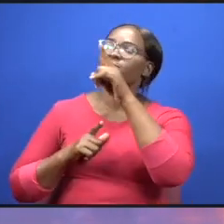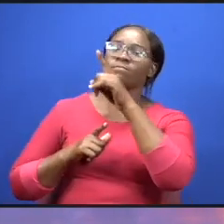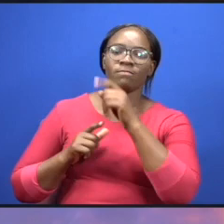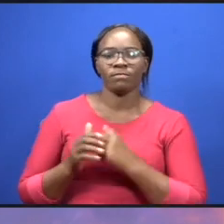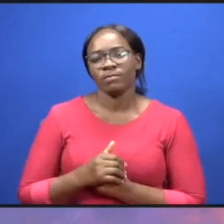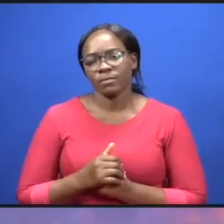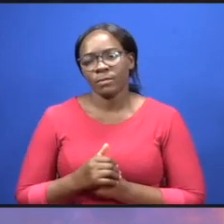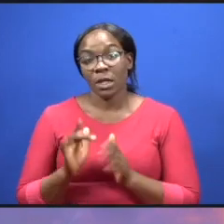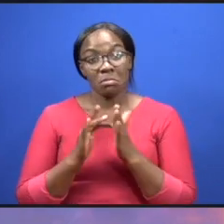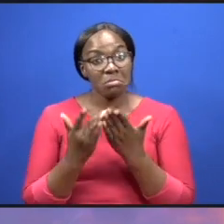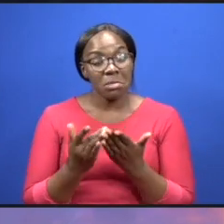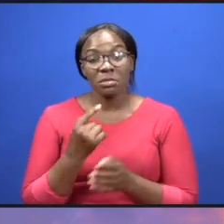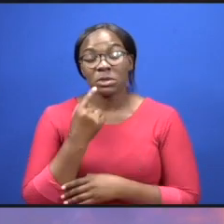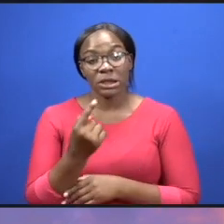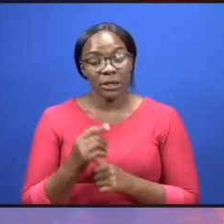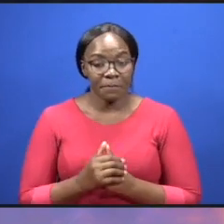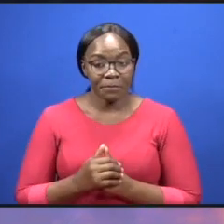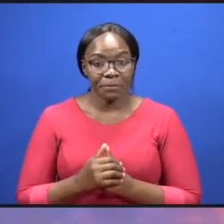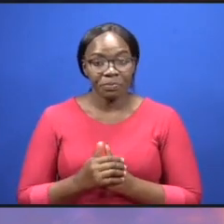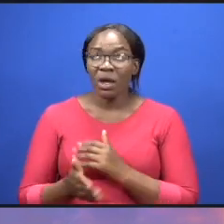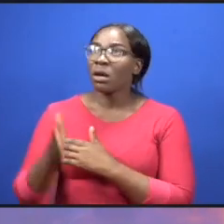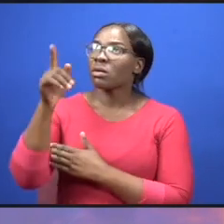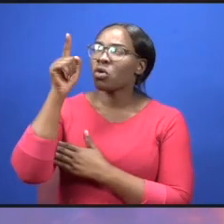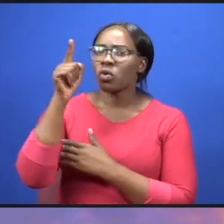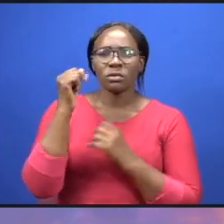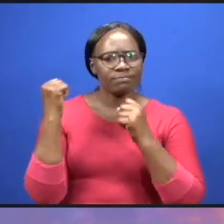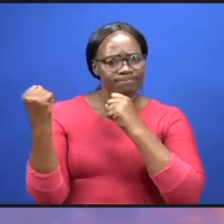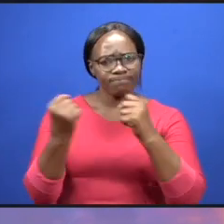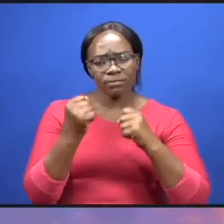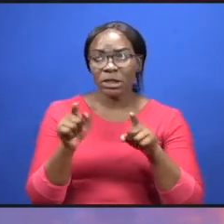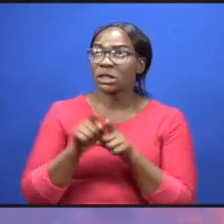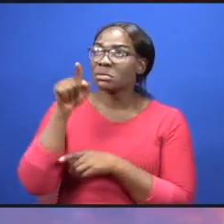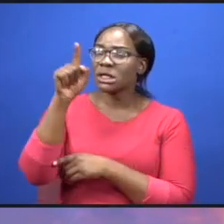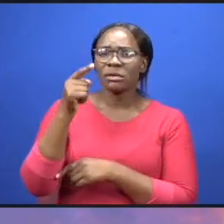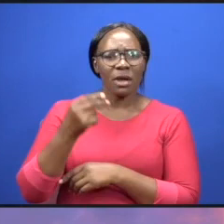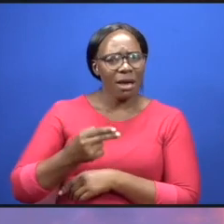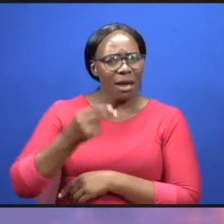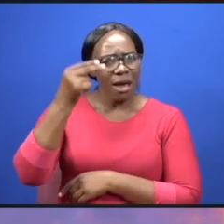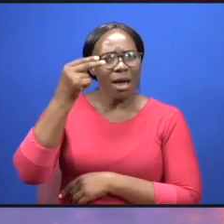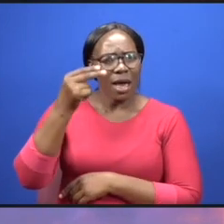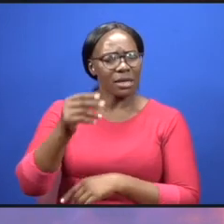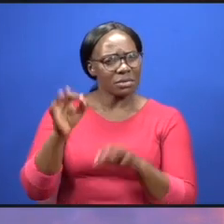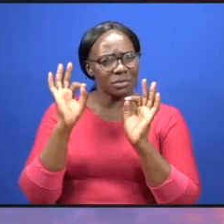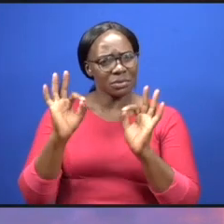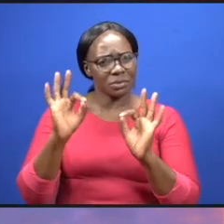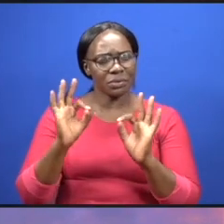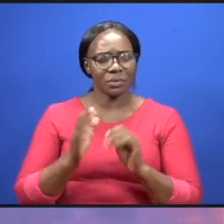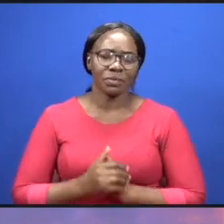Almighty." The Bible points to this God who is sovereign, who is high and lofty.